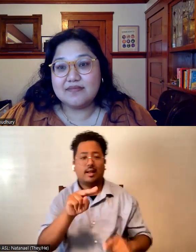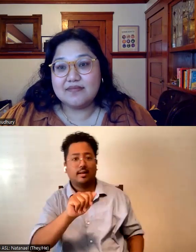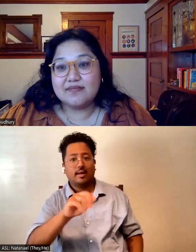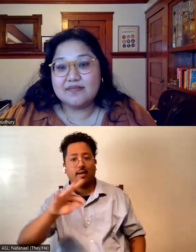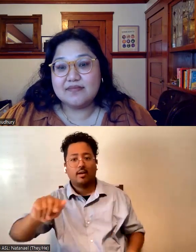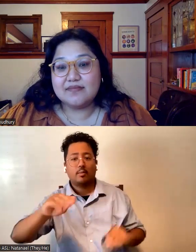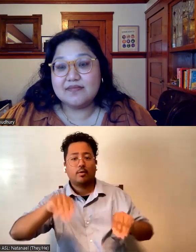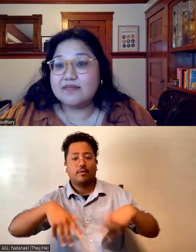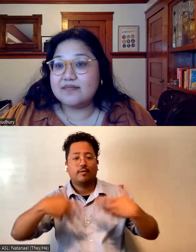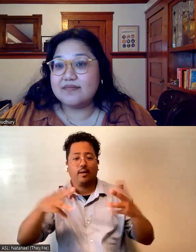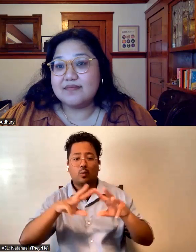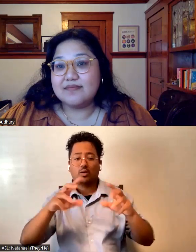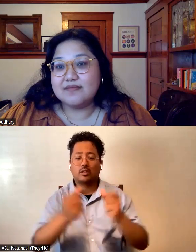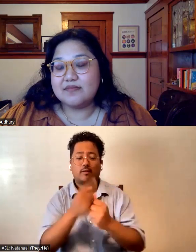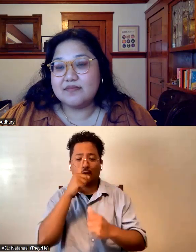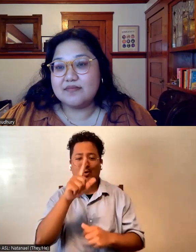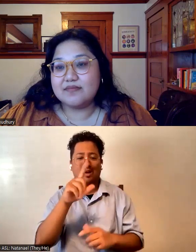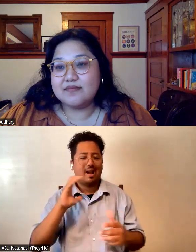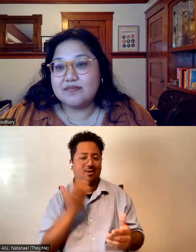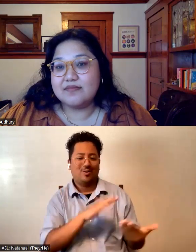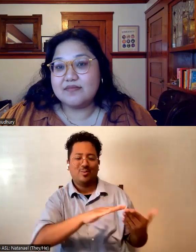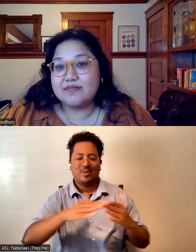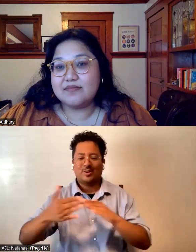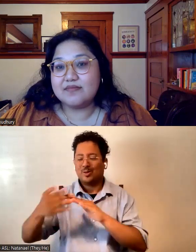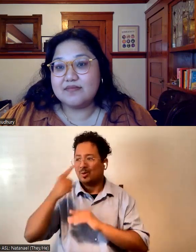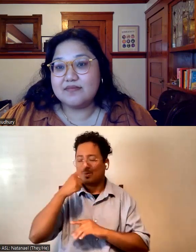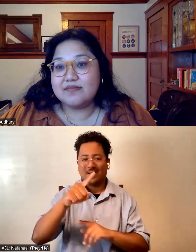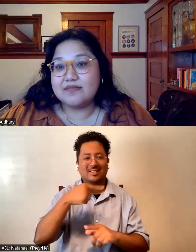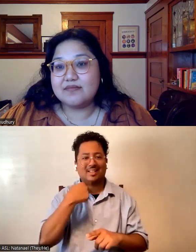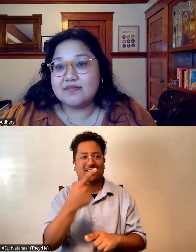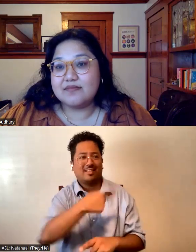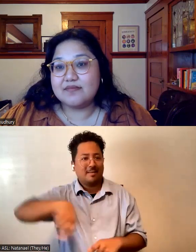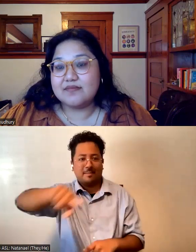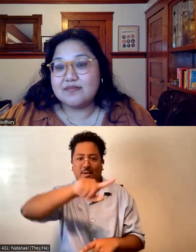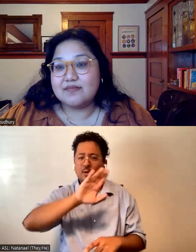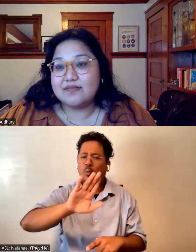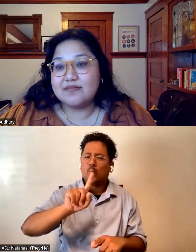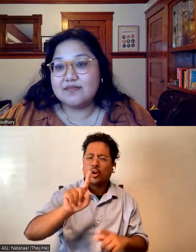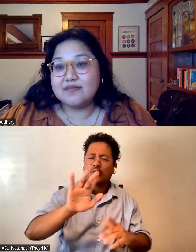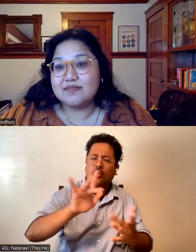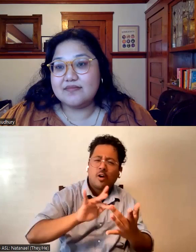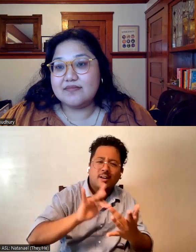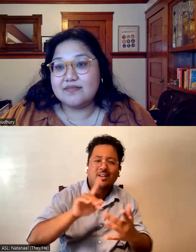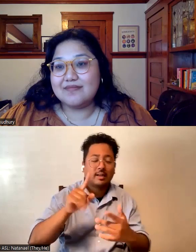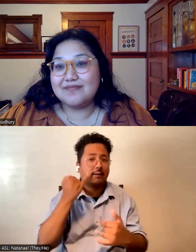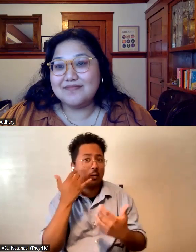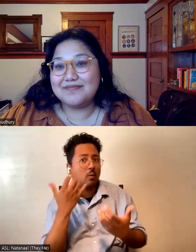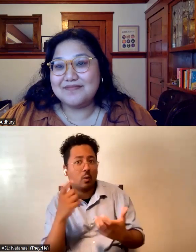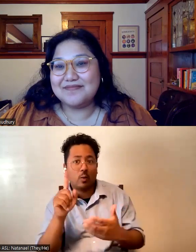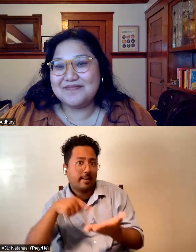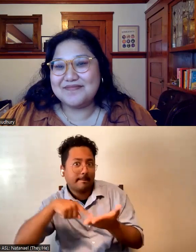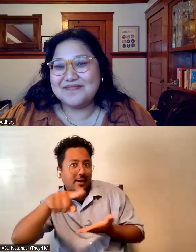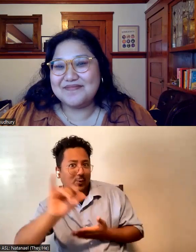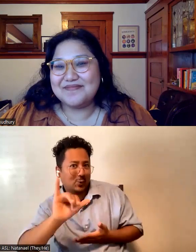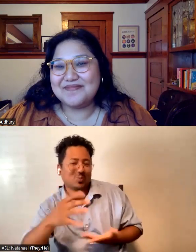webinars free as a gift to our community. So will y'all tell people where they can find you, and if you want to, where they can pay you?